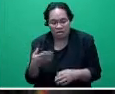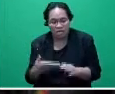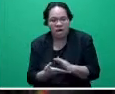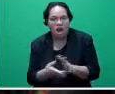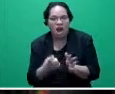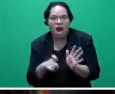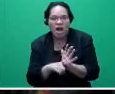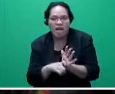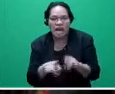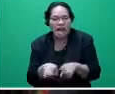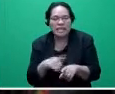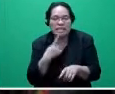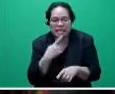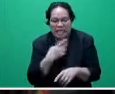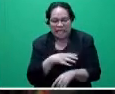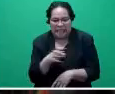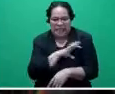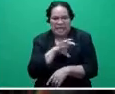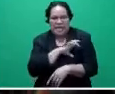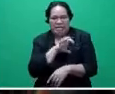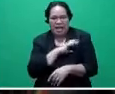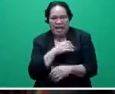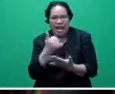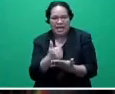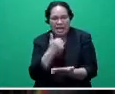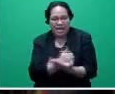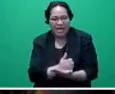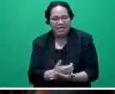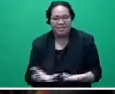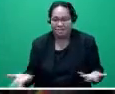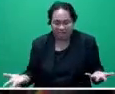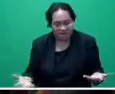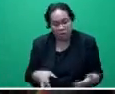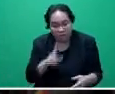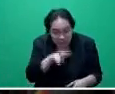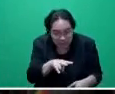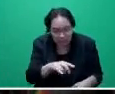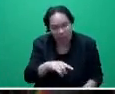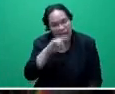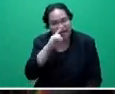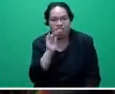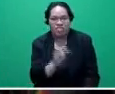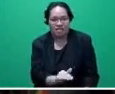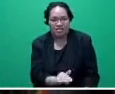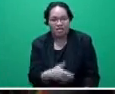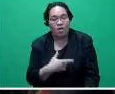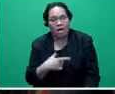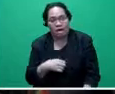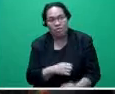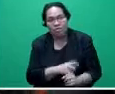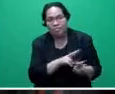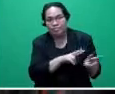This is what I call the rare account. See, no, cannot touch, because Godfather is looking.